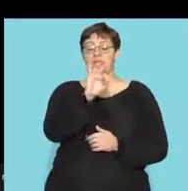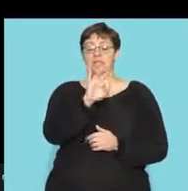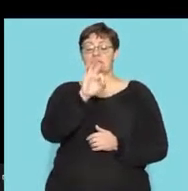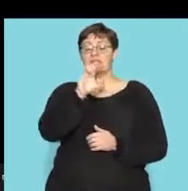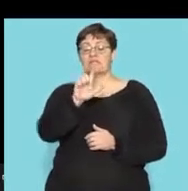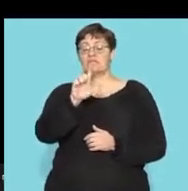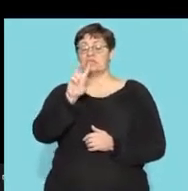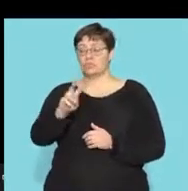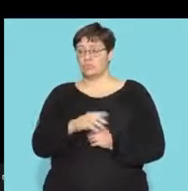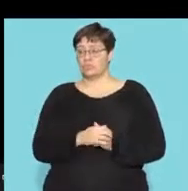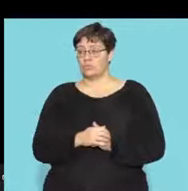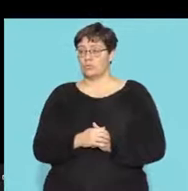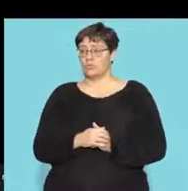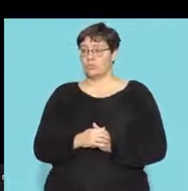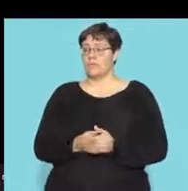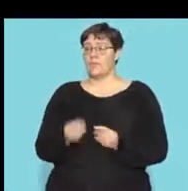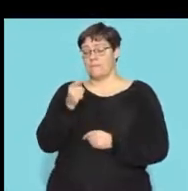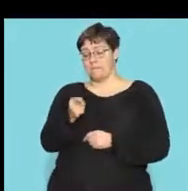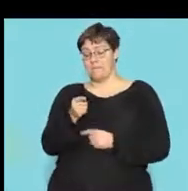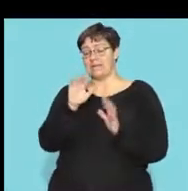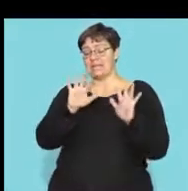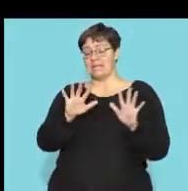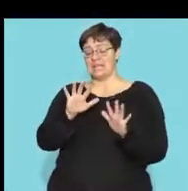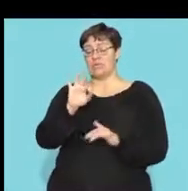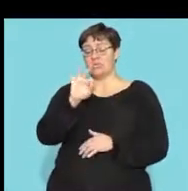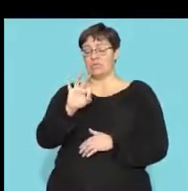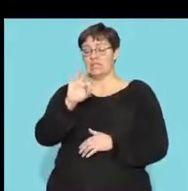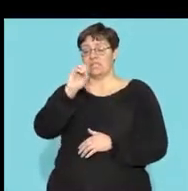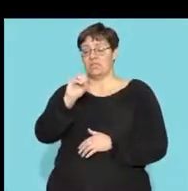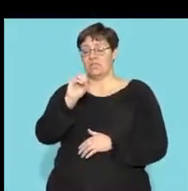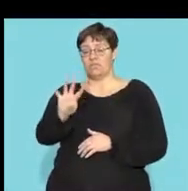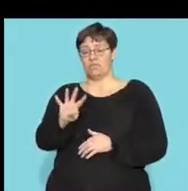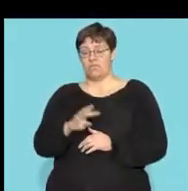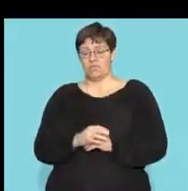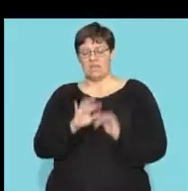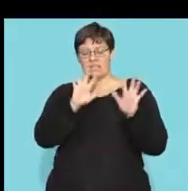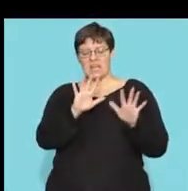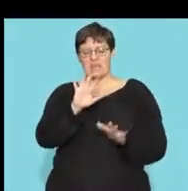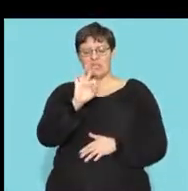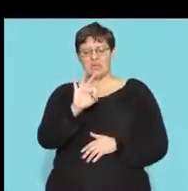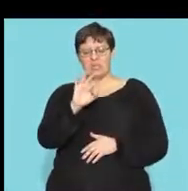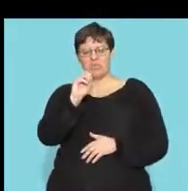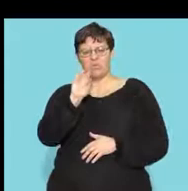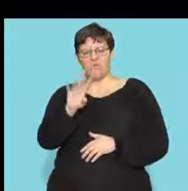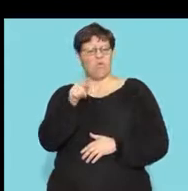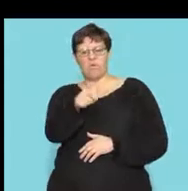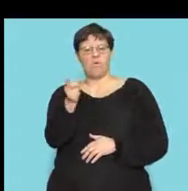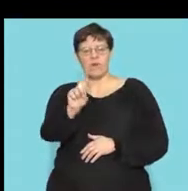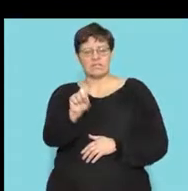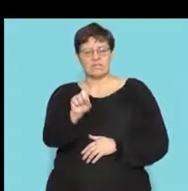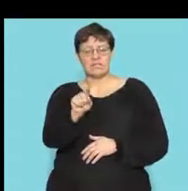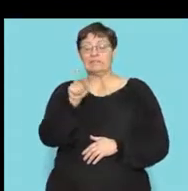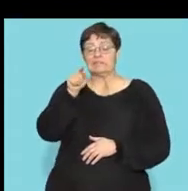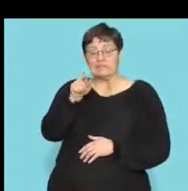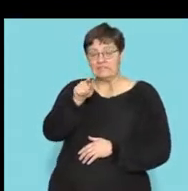1372, and here we go. There's my figure, 10,304. What is the 10,304? That will be the